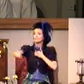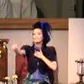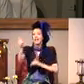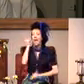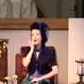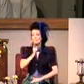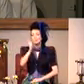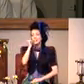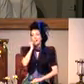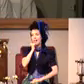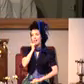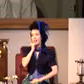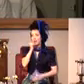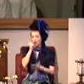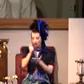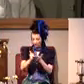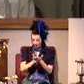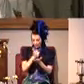Amen.